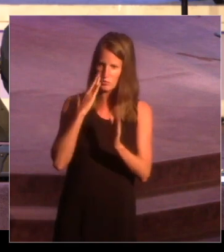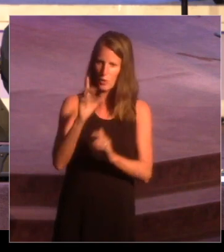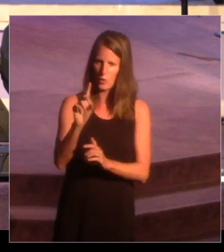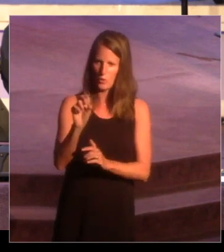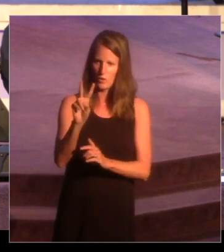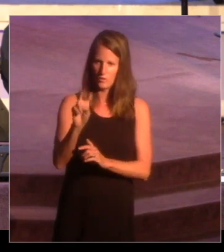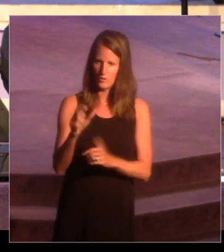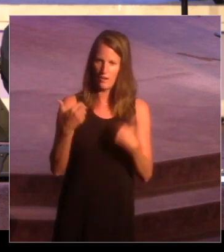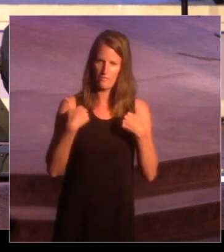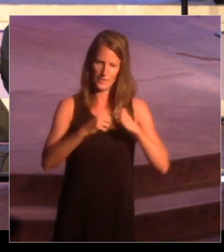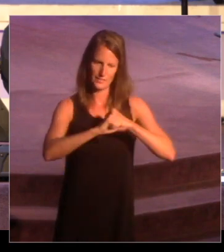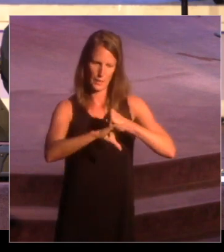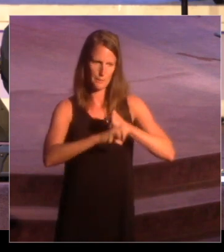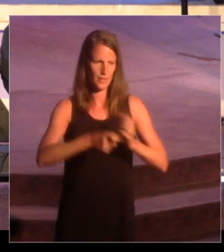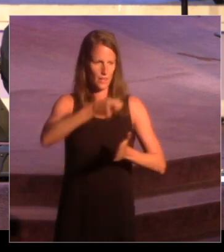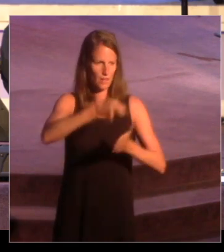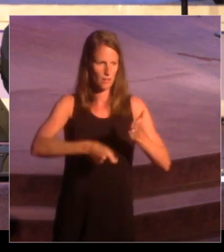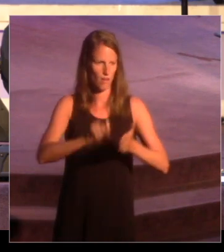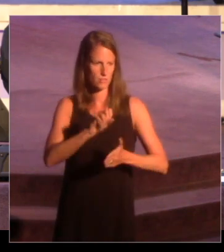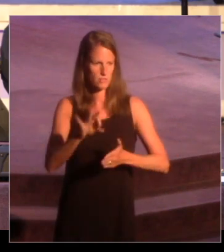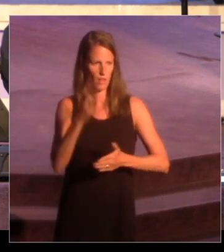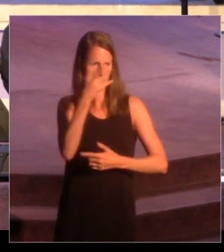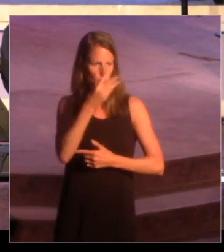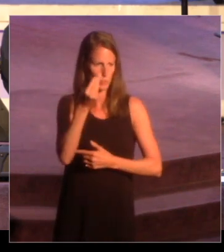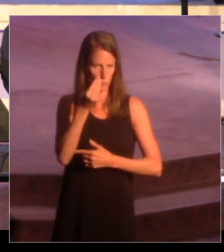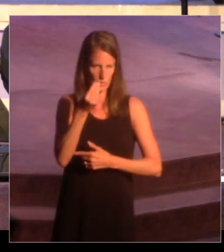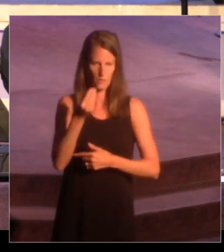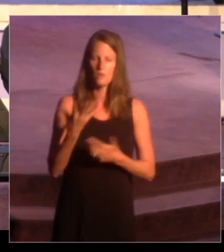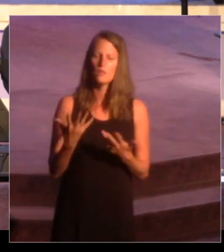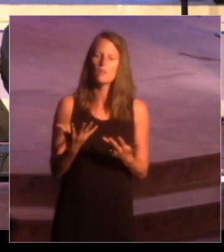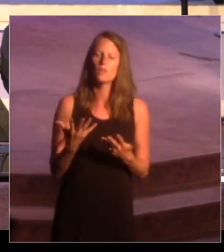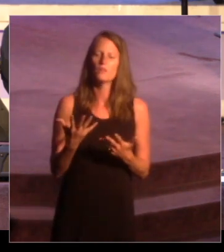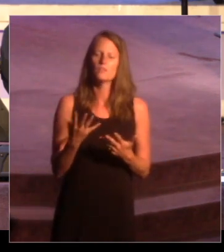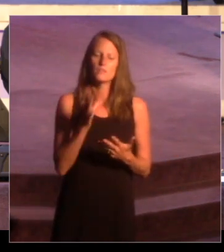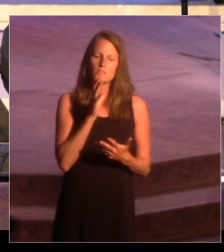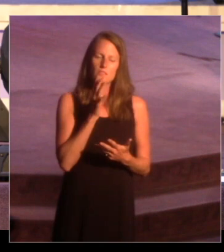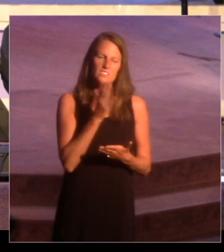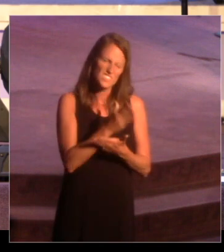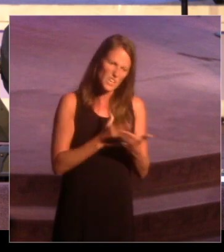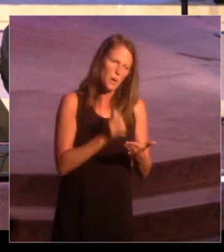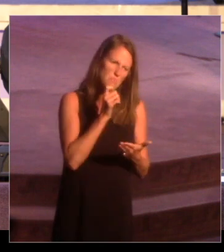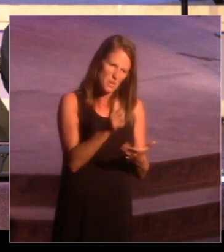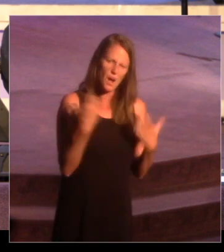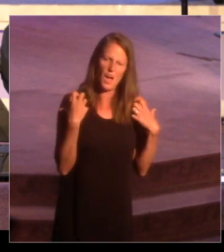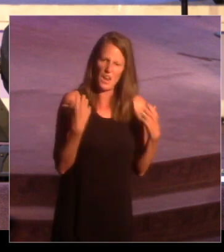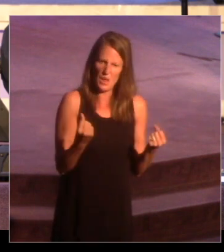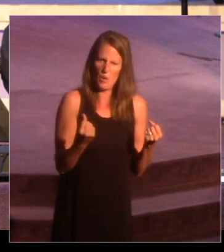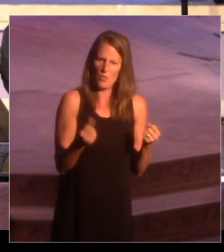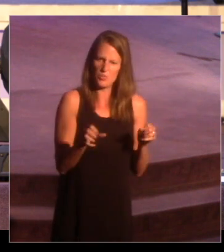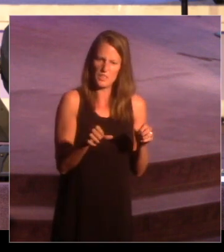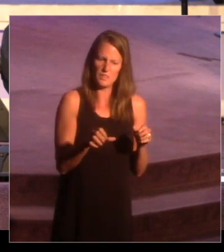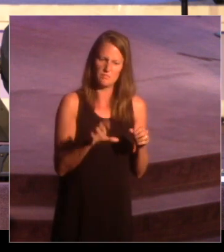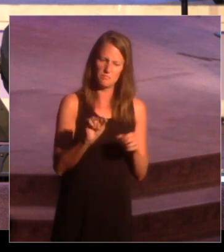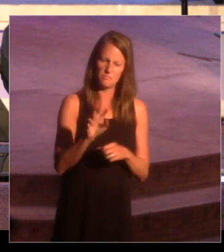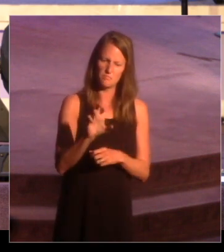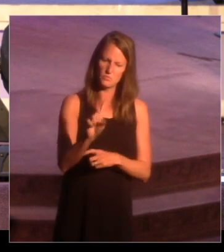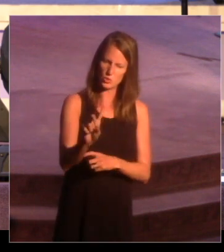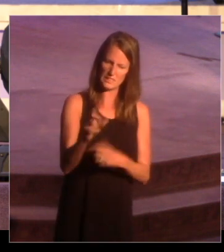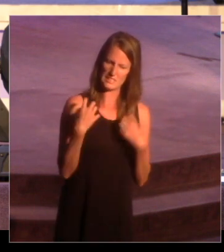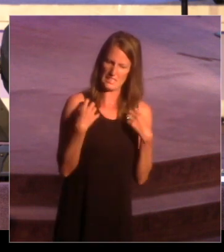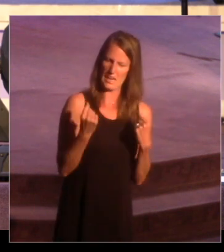campaign called The Cost of Beauty. And they're seeking to fight back against some unhealthy trends in health and beauty and